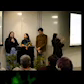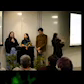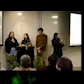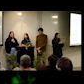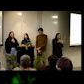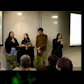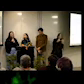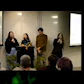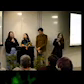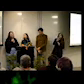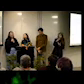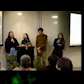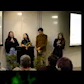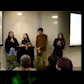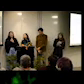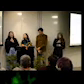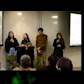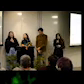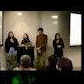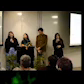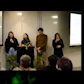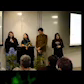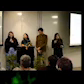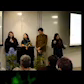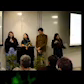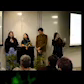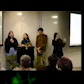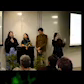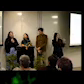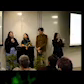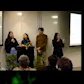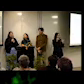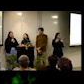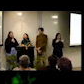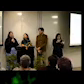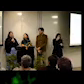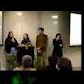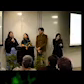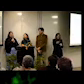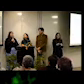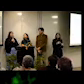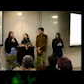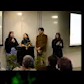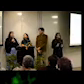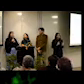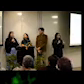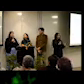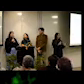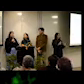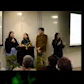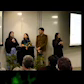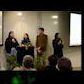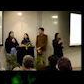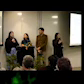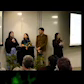those social aspects, you know, do your children make eye contact with you? Do they respond to their name? It's actually those earlier milestones